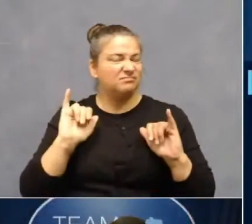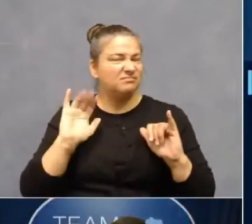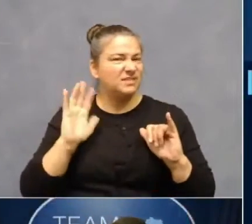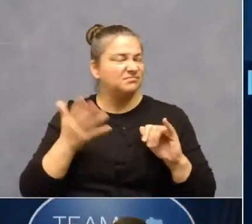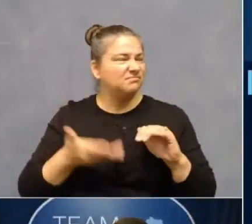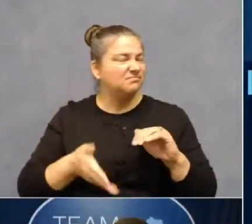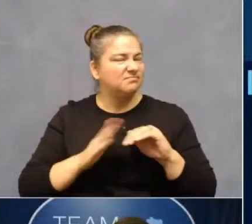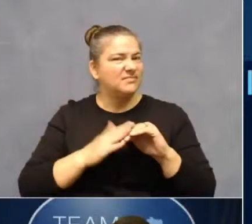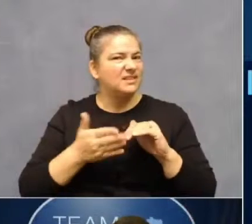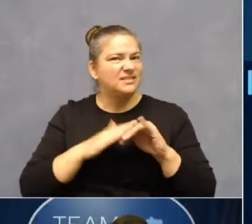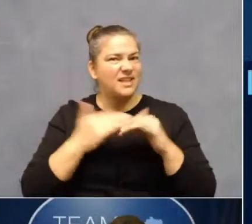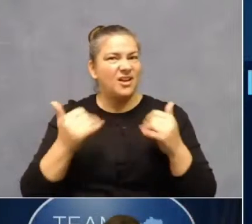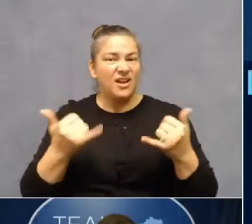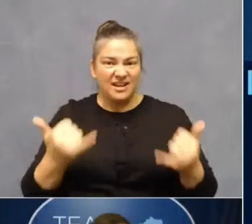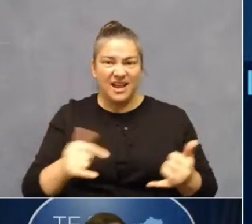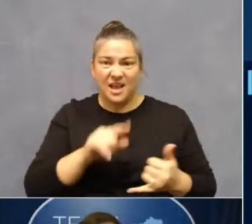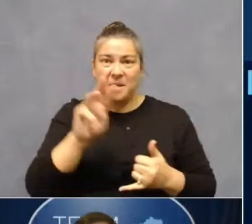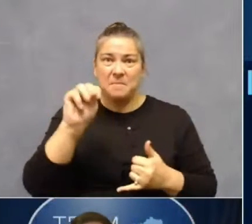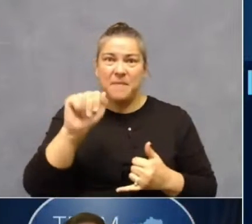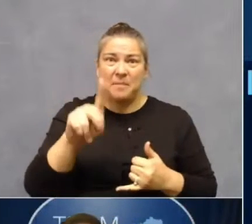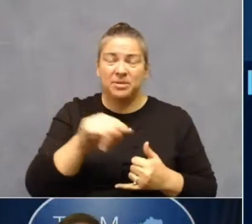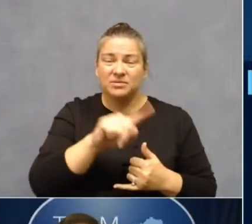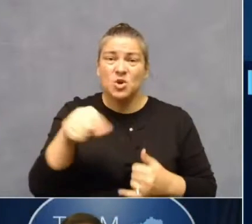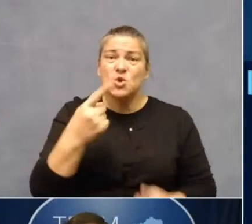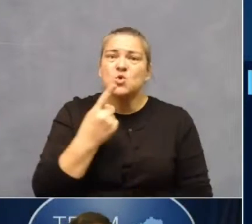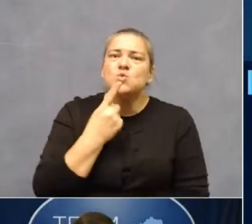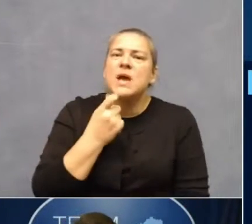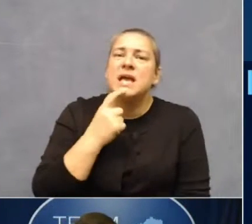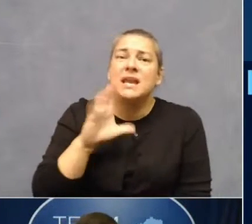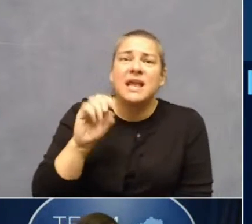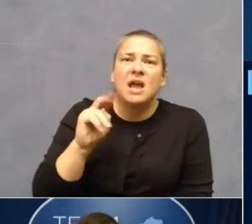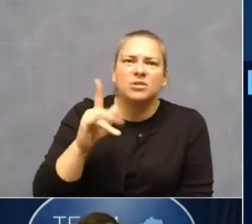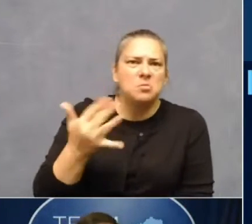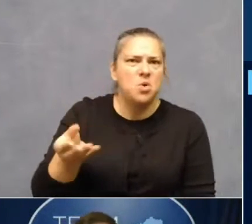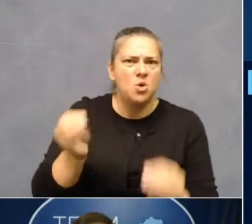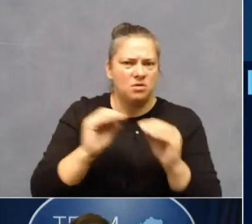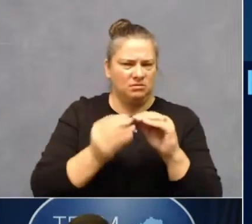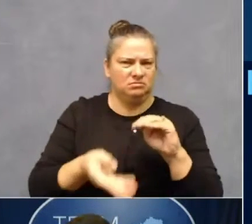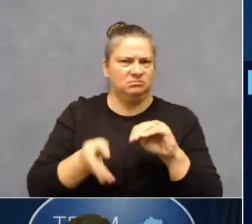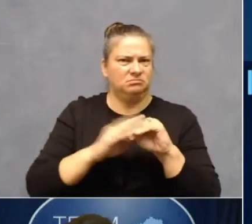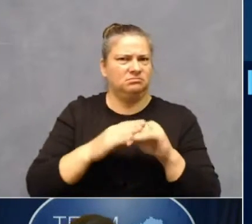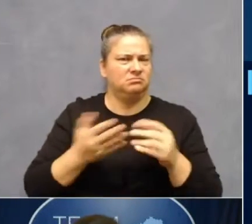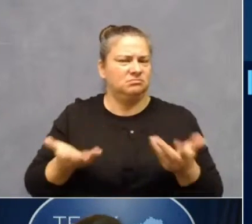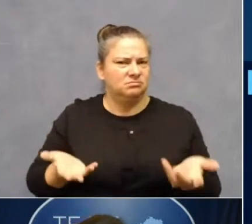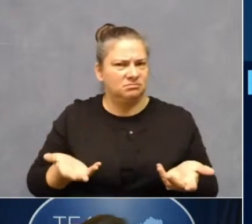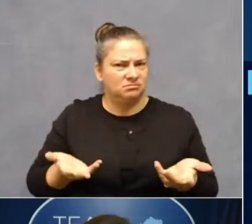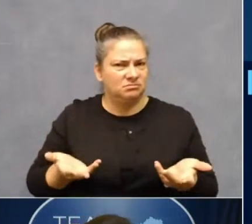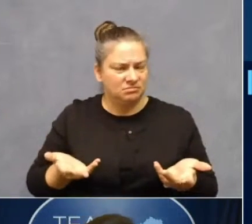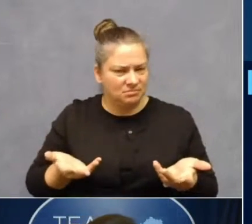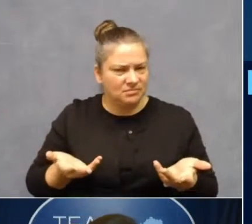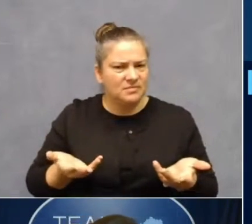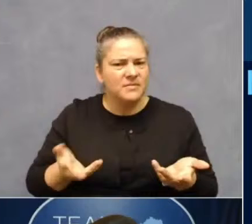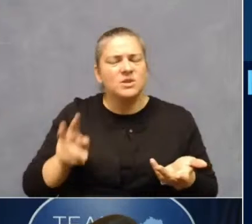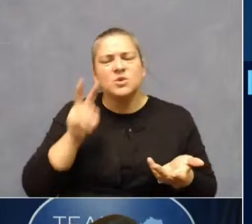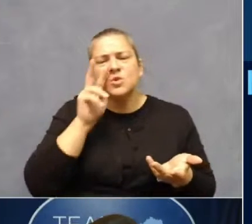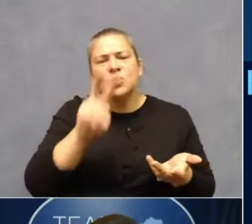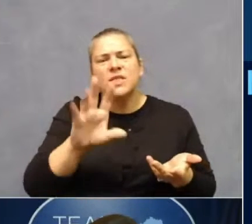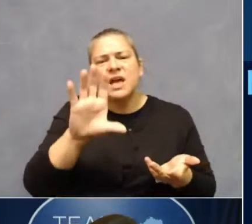before. Now, what happens on the incident rate map, which gets it down to the county level, when it turns